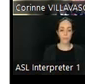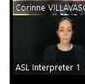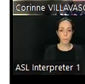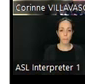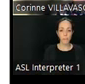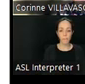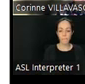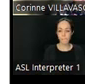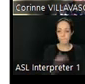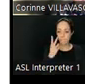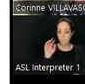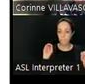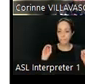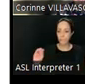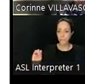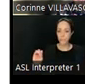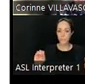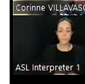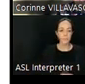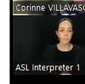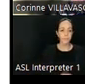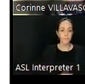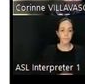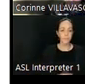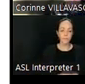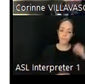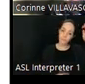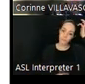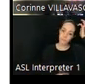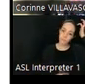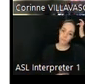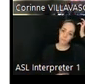Seeing that there are none, the time is now